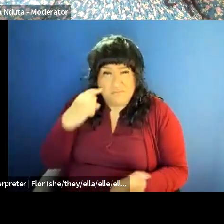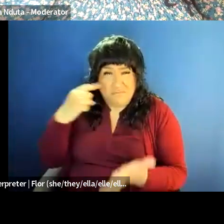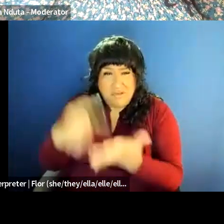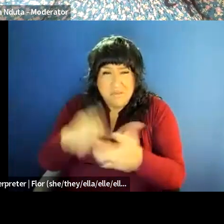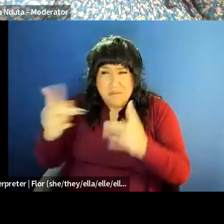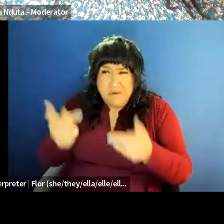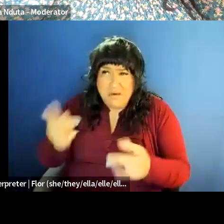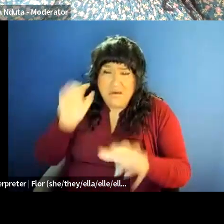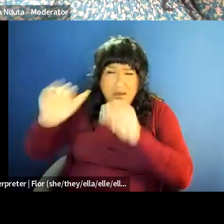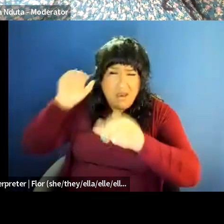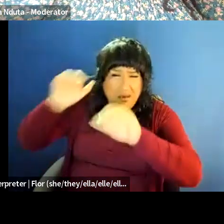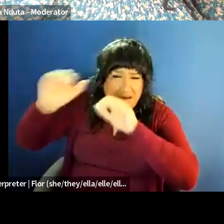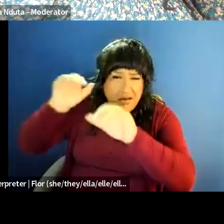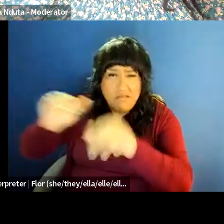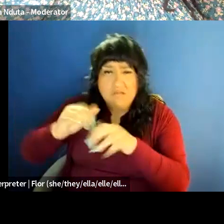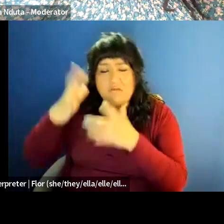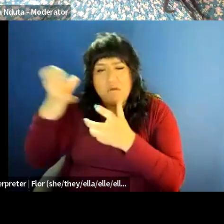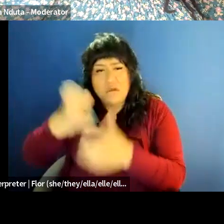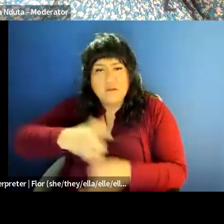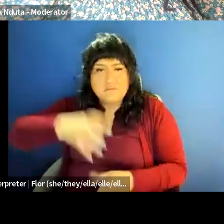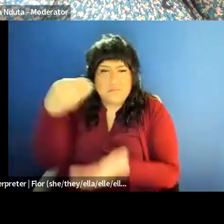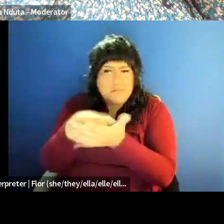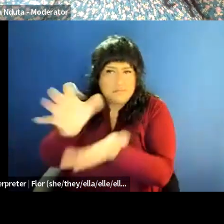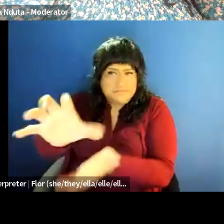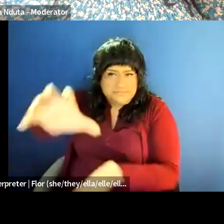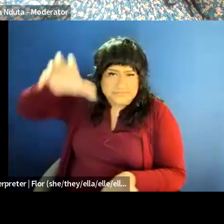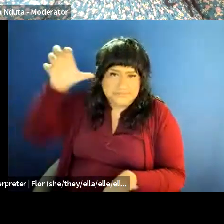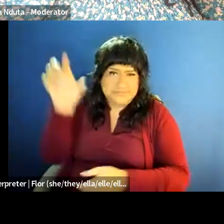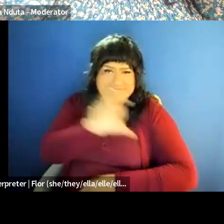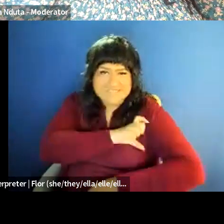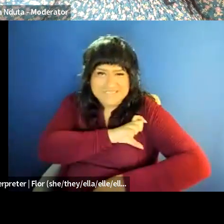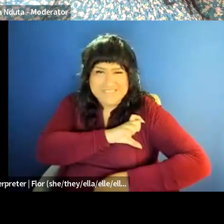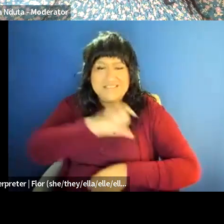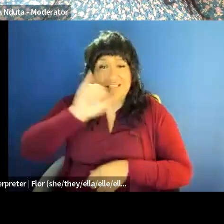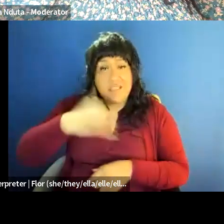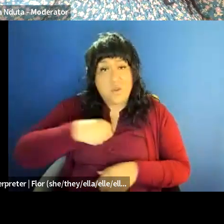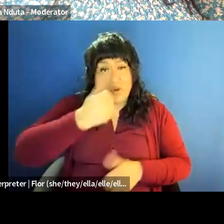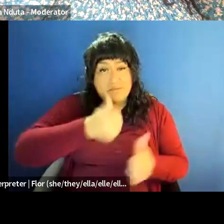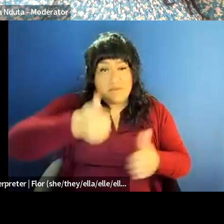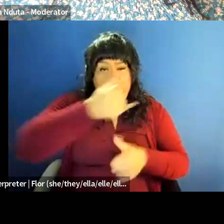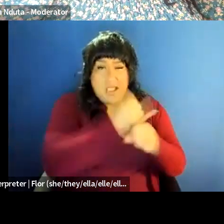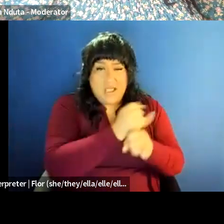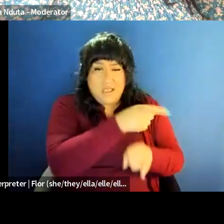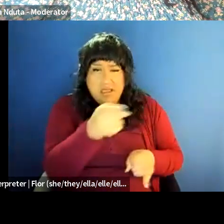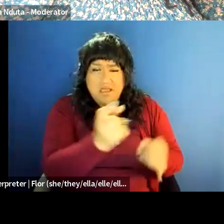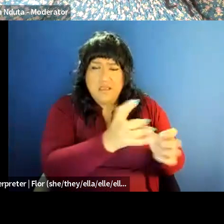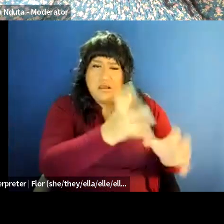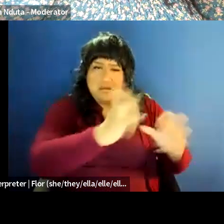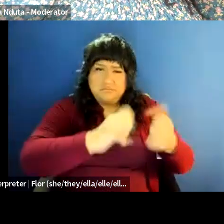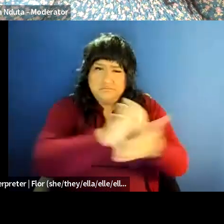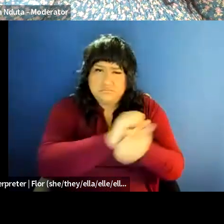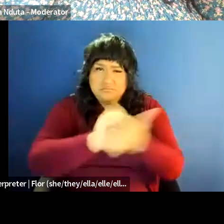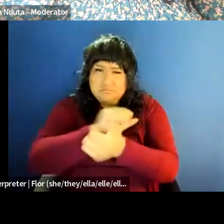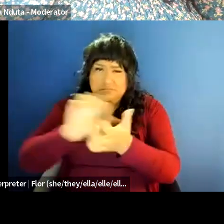the police and prisons and addressing outdated white supremacist institutions. It is crucial